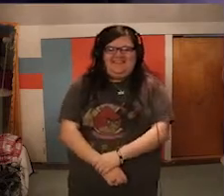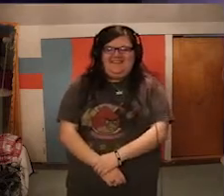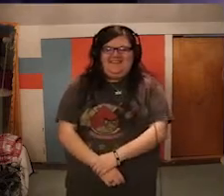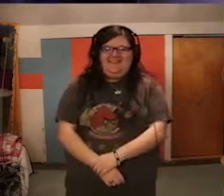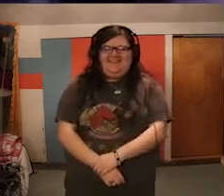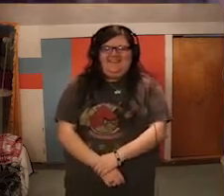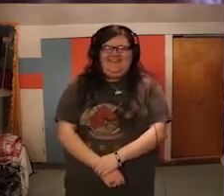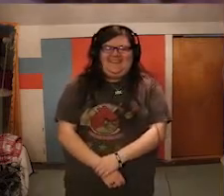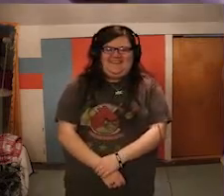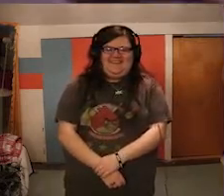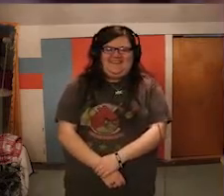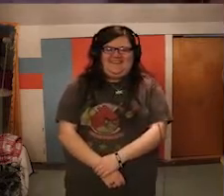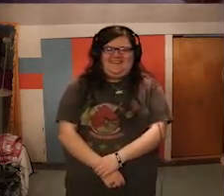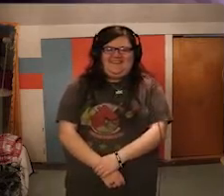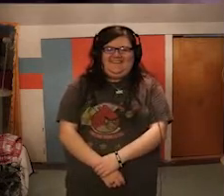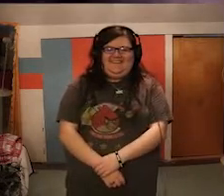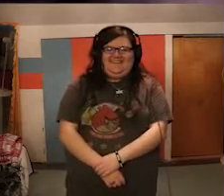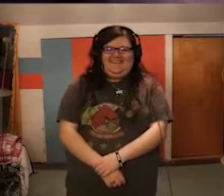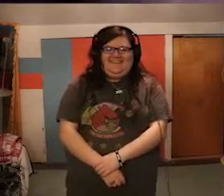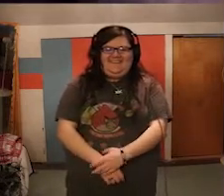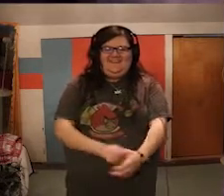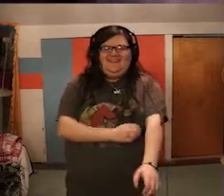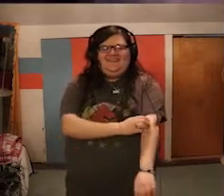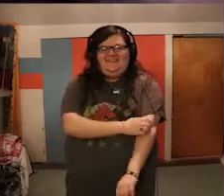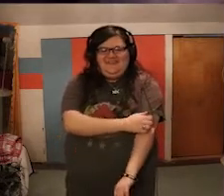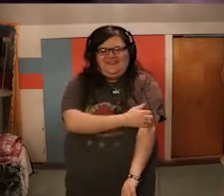Thank you. Appreciate it. Can I go? No.